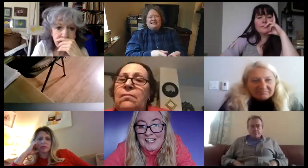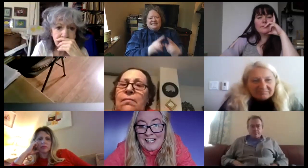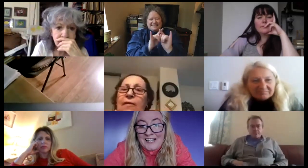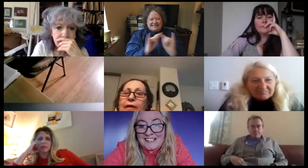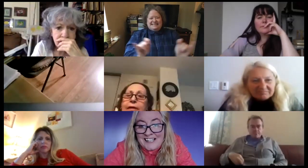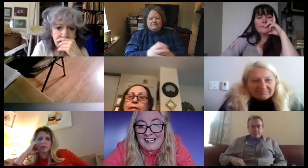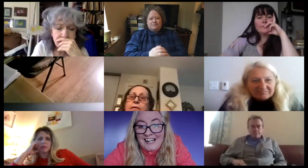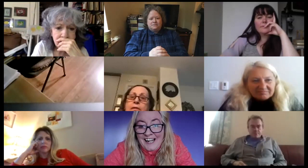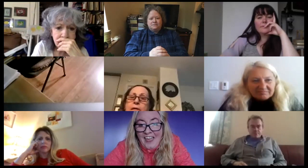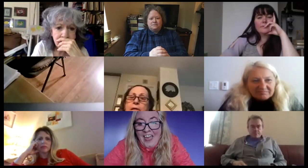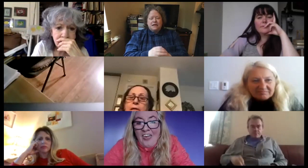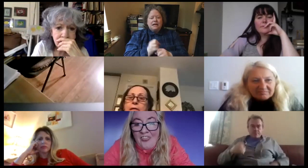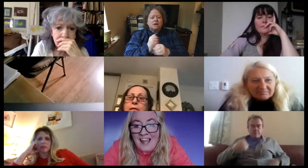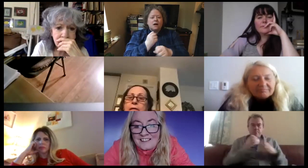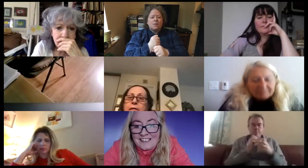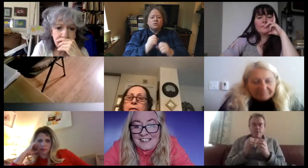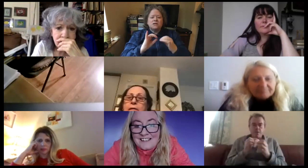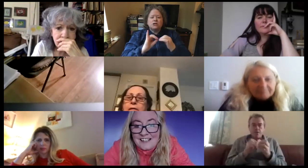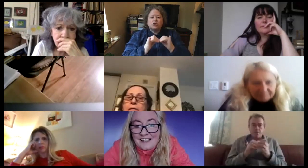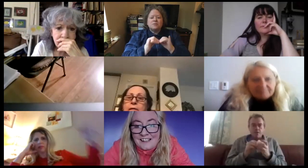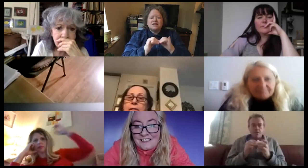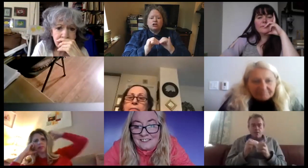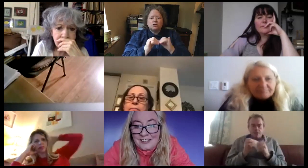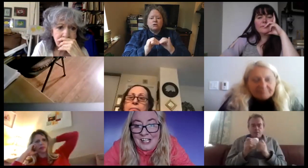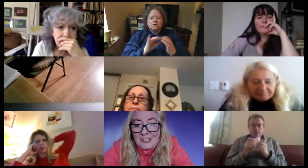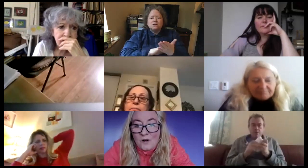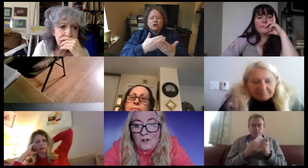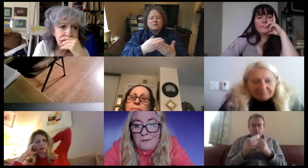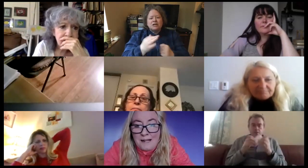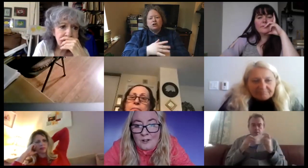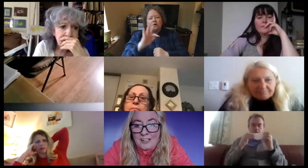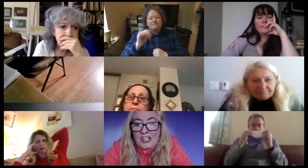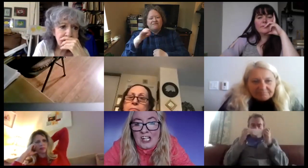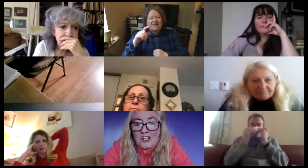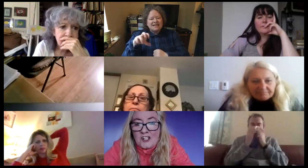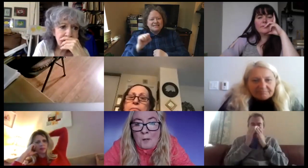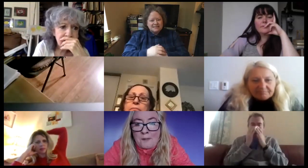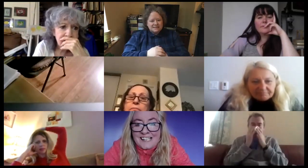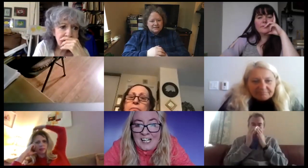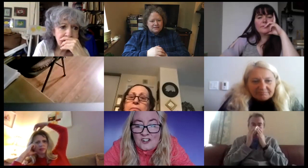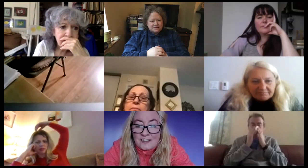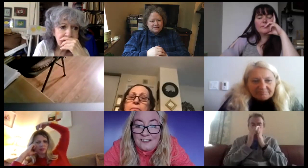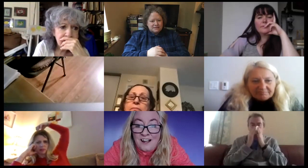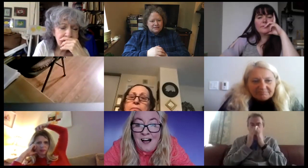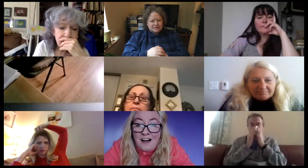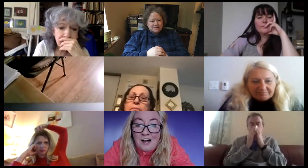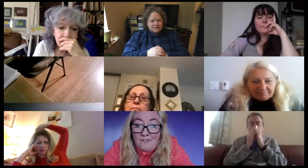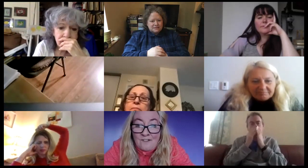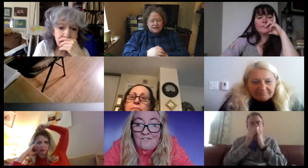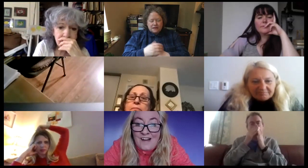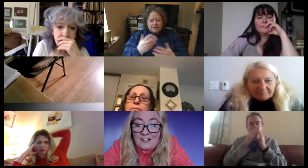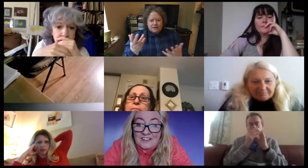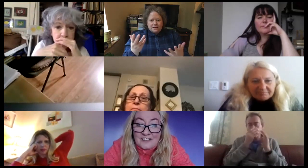We cannot say that is it. It's all about the interpretation